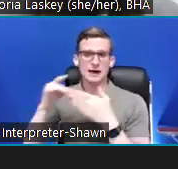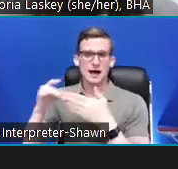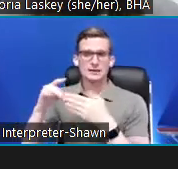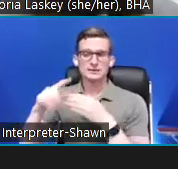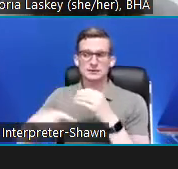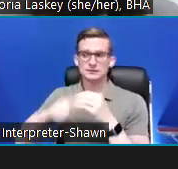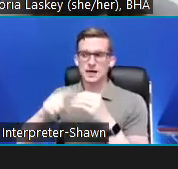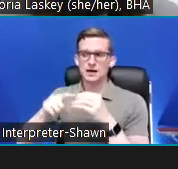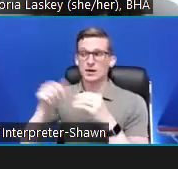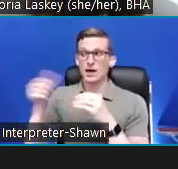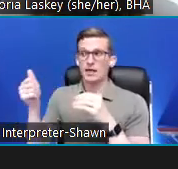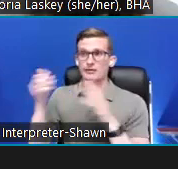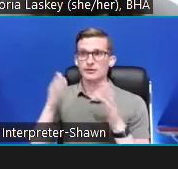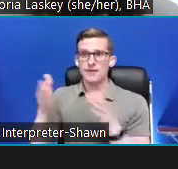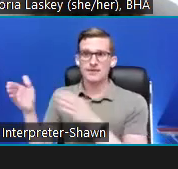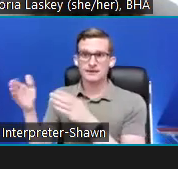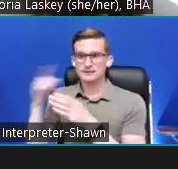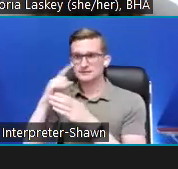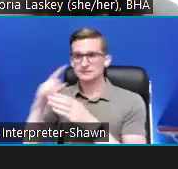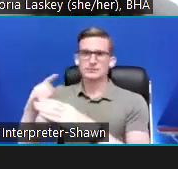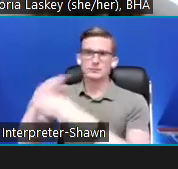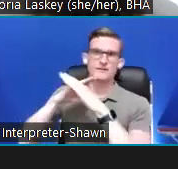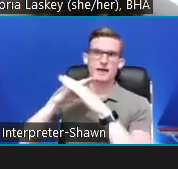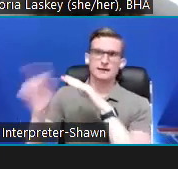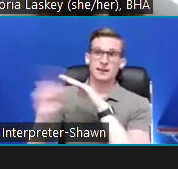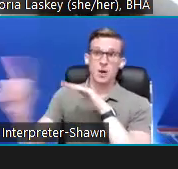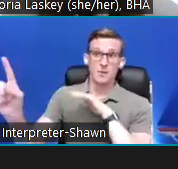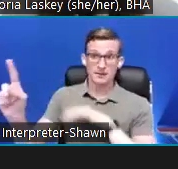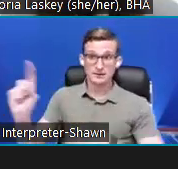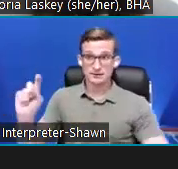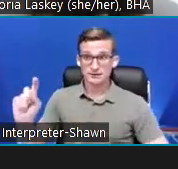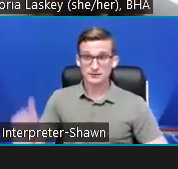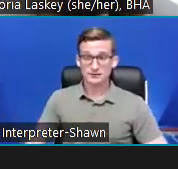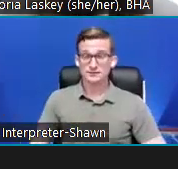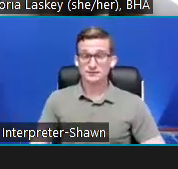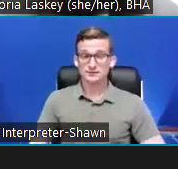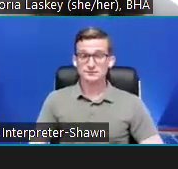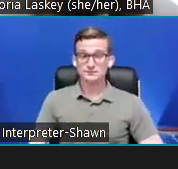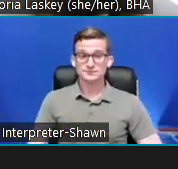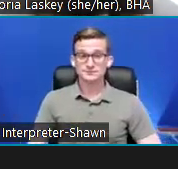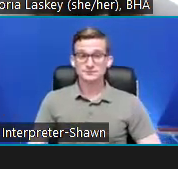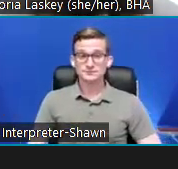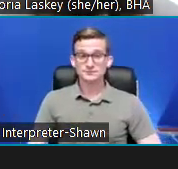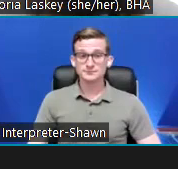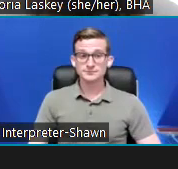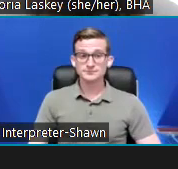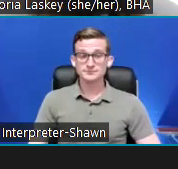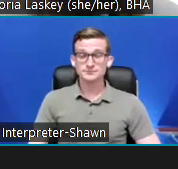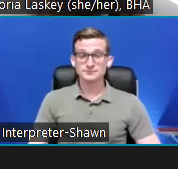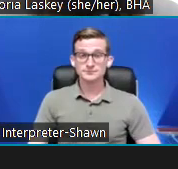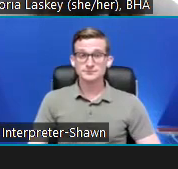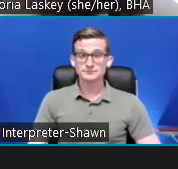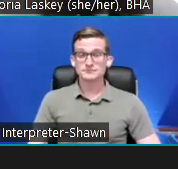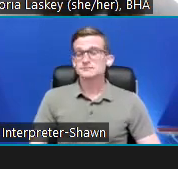other methods to prevent elopement? because I would say like